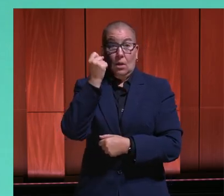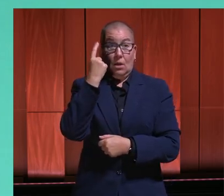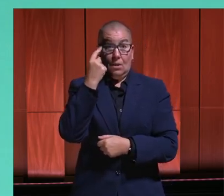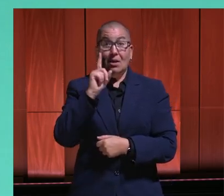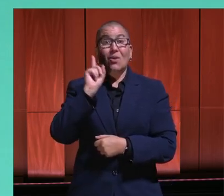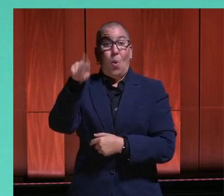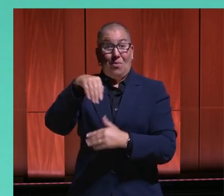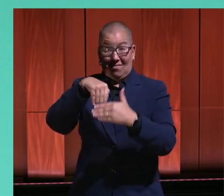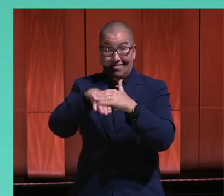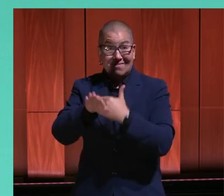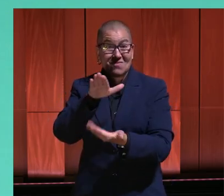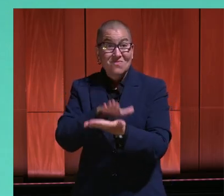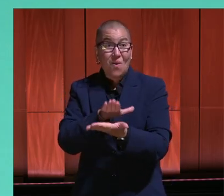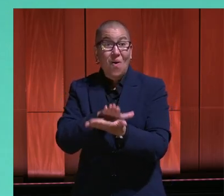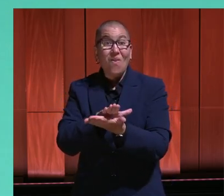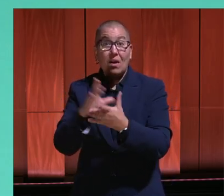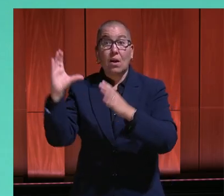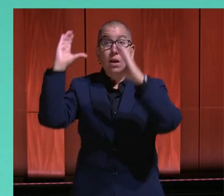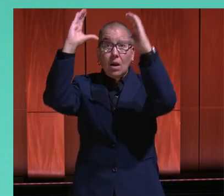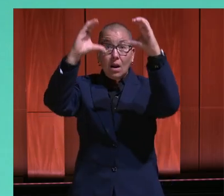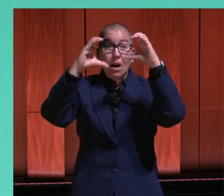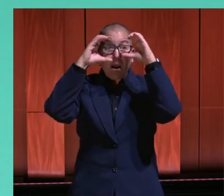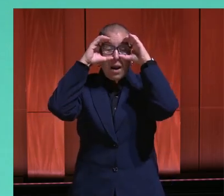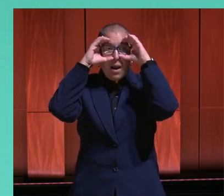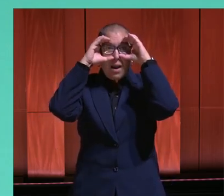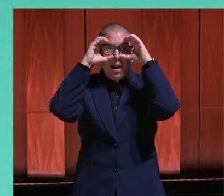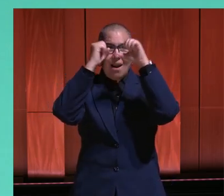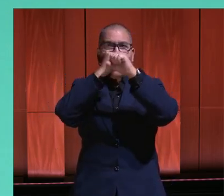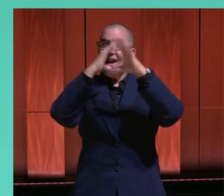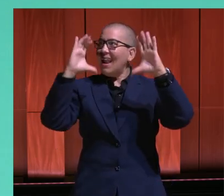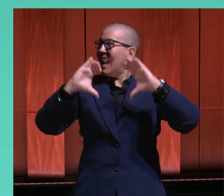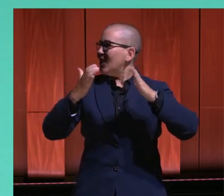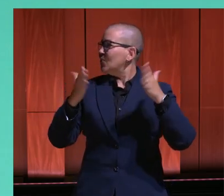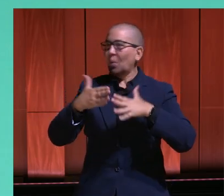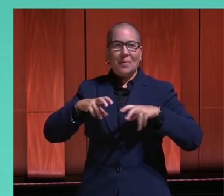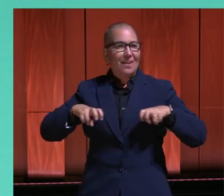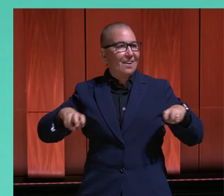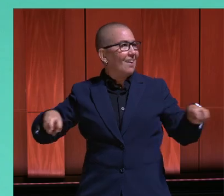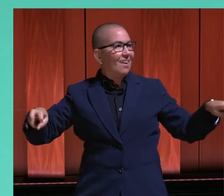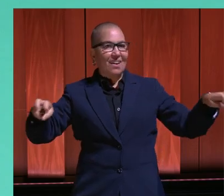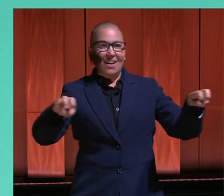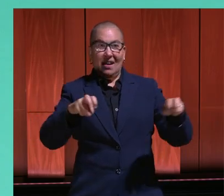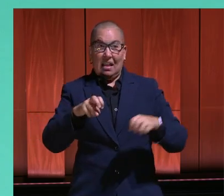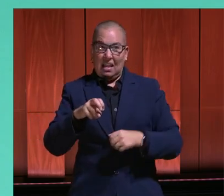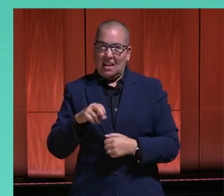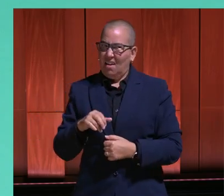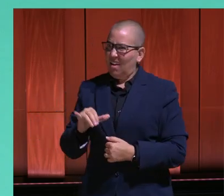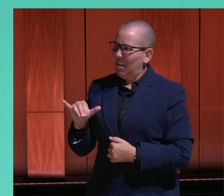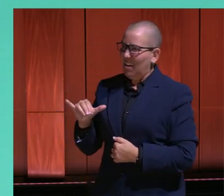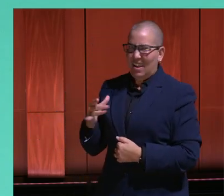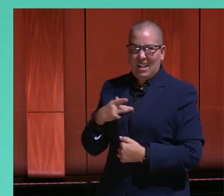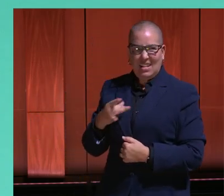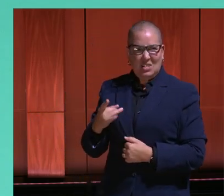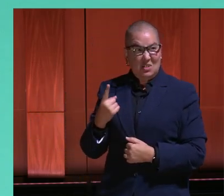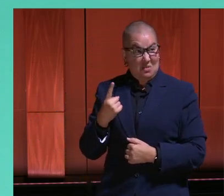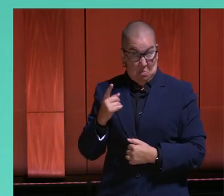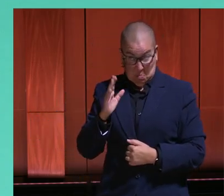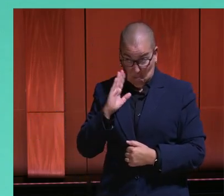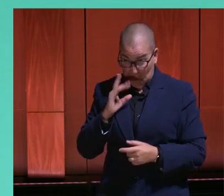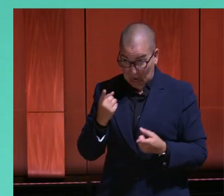that, and that's the type of stuff that's like you kind of think and you're like, oh, that could be a reality.